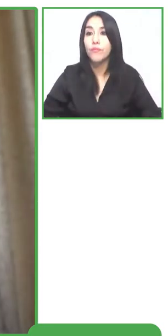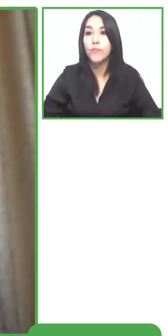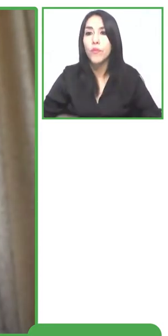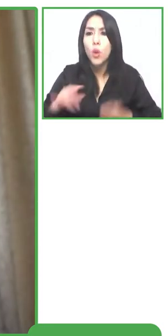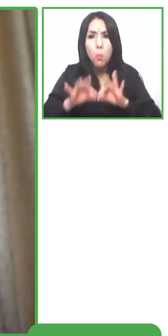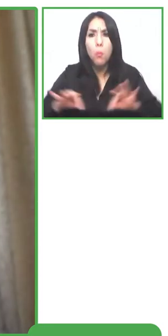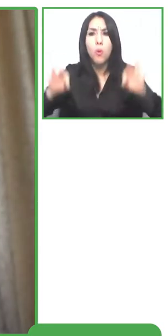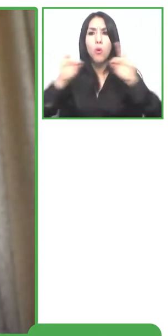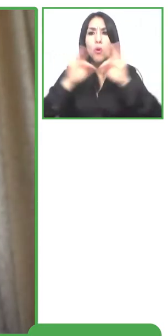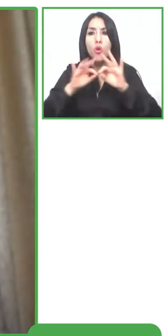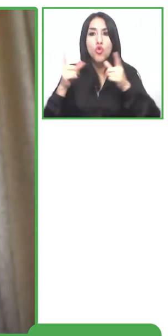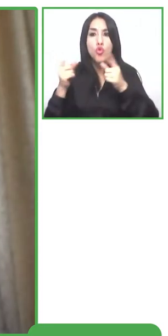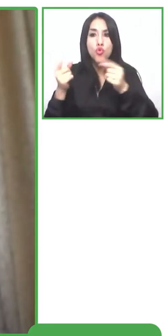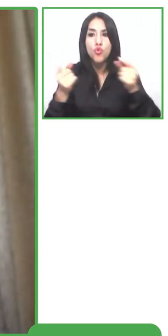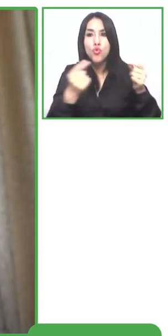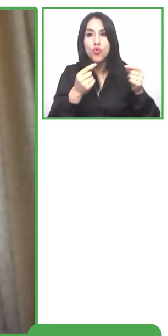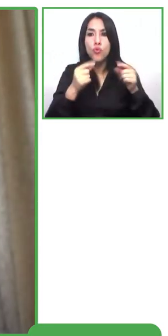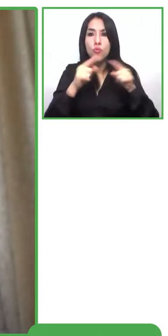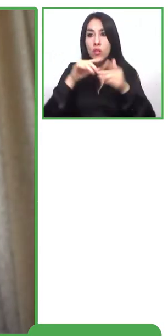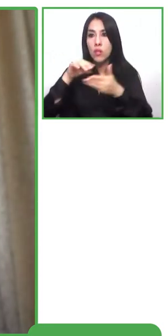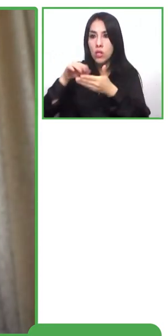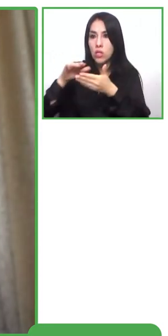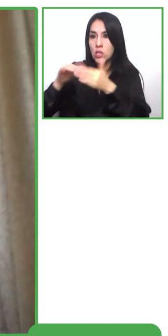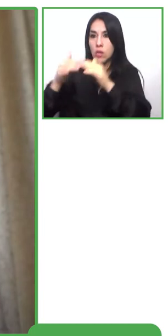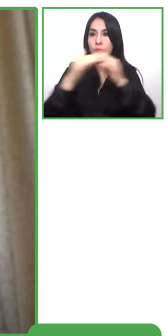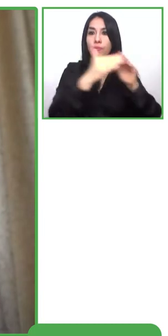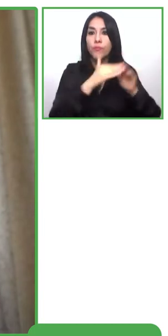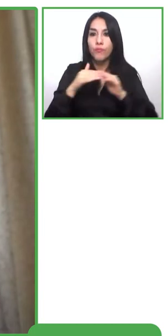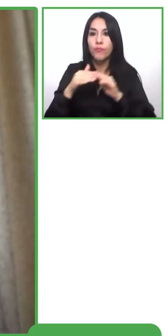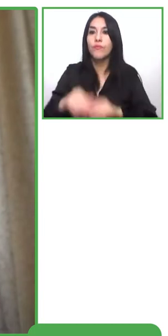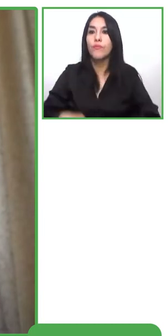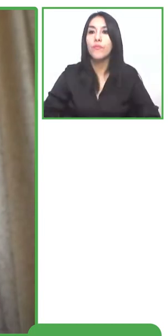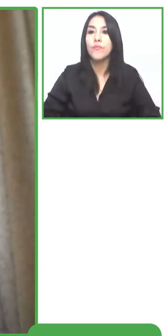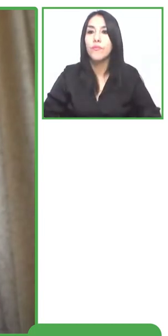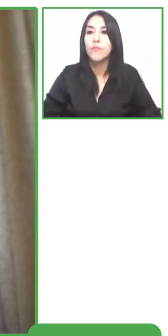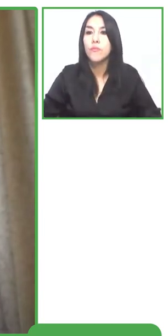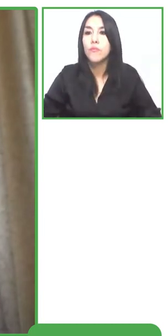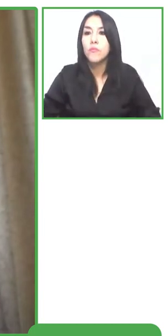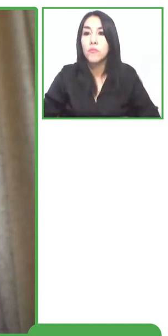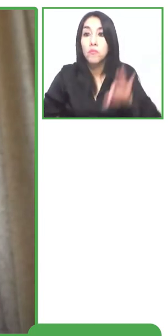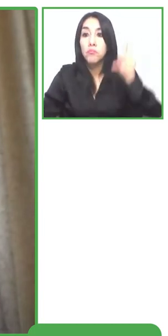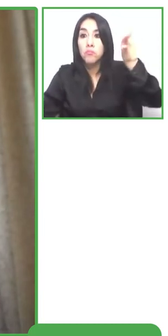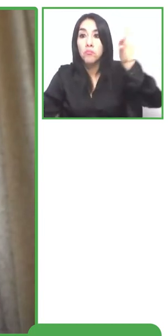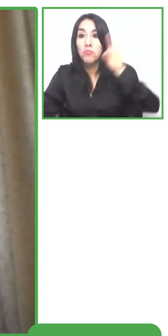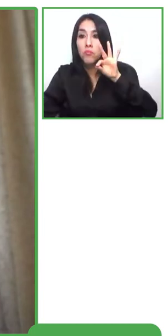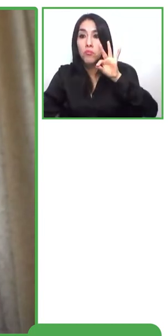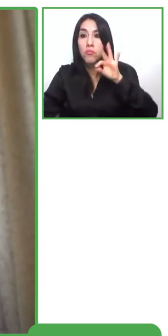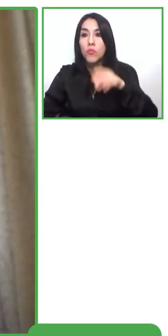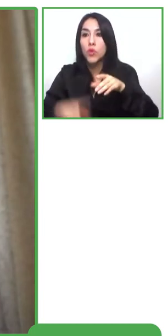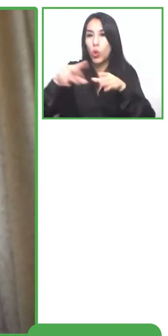the region to include people with disabilities.